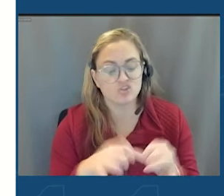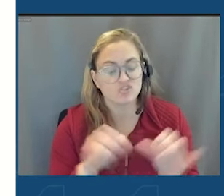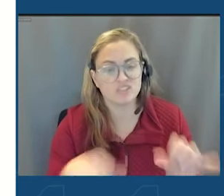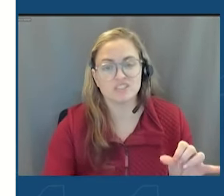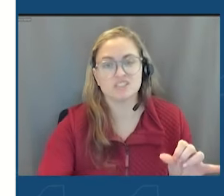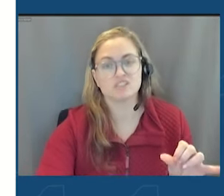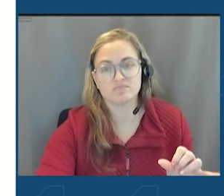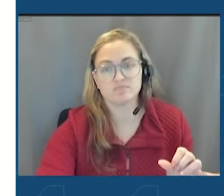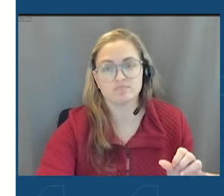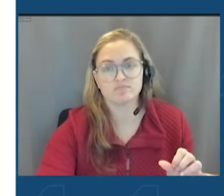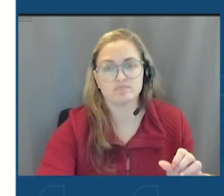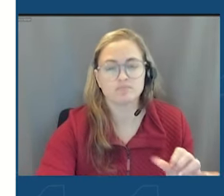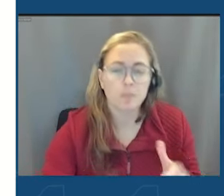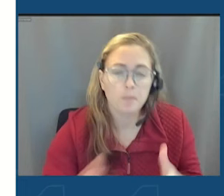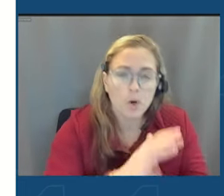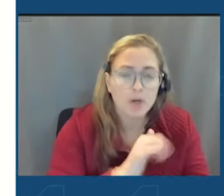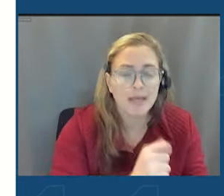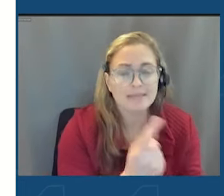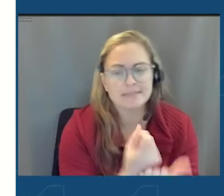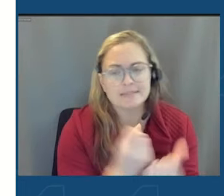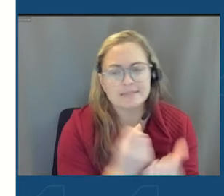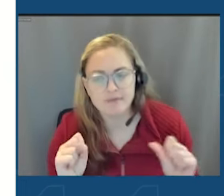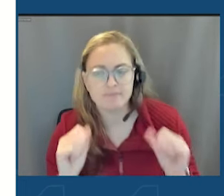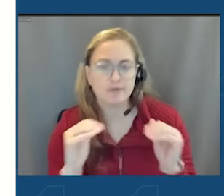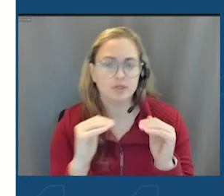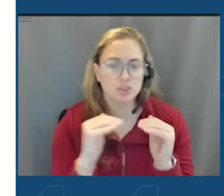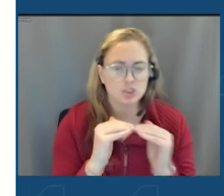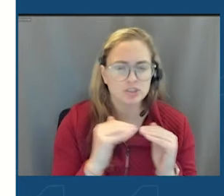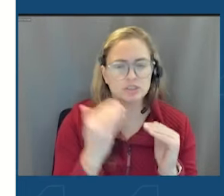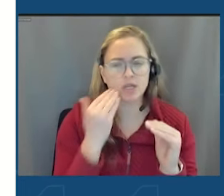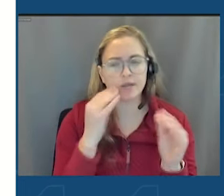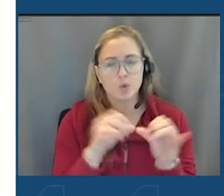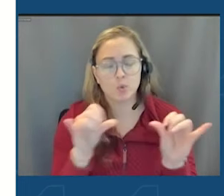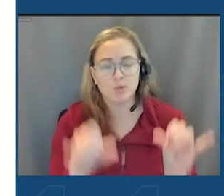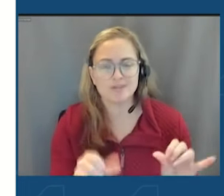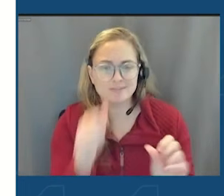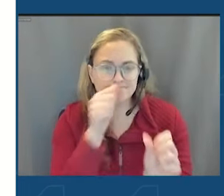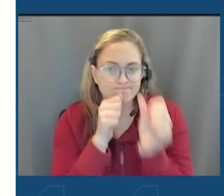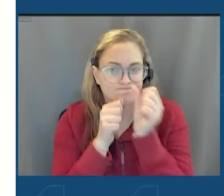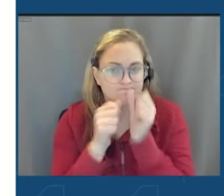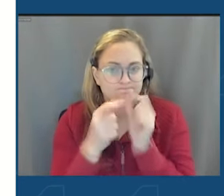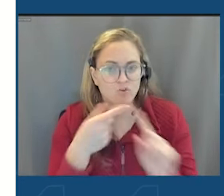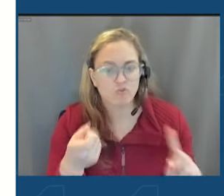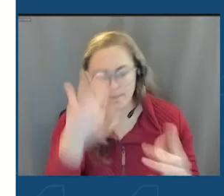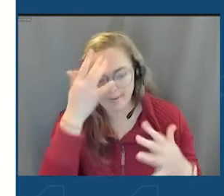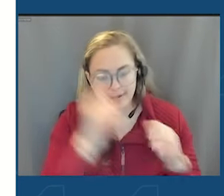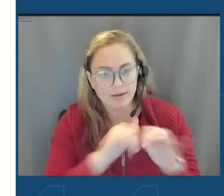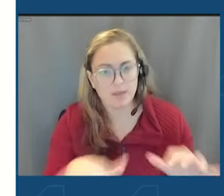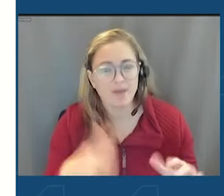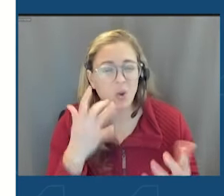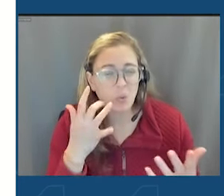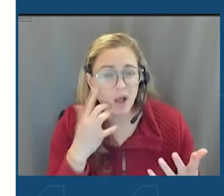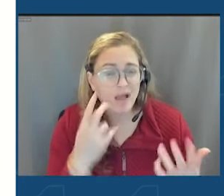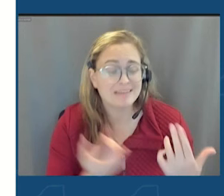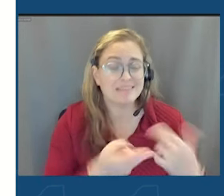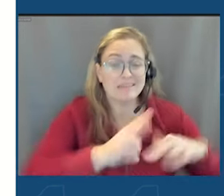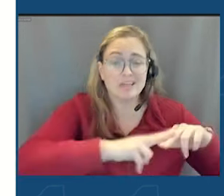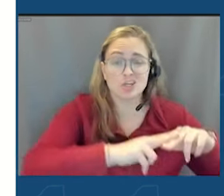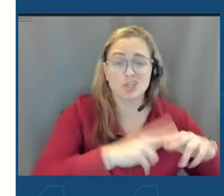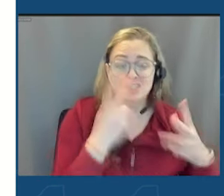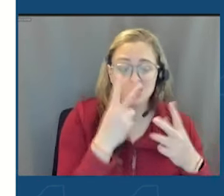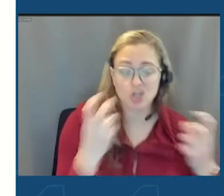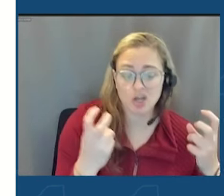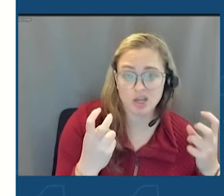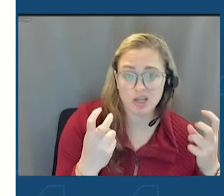safety and justice. And I know the whole system suffered during the pandemic because of both the increase in crime on the one